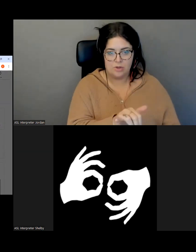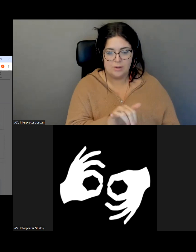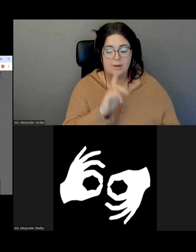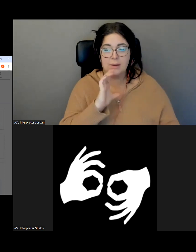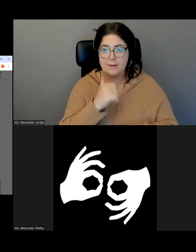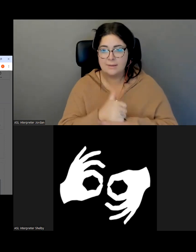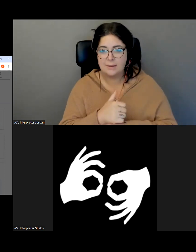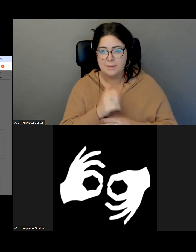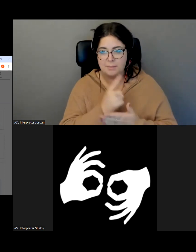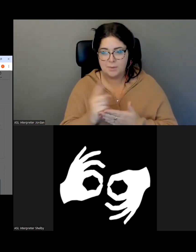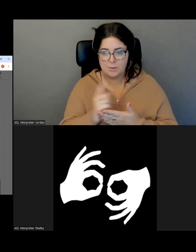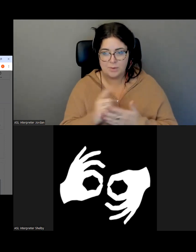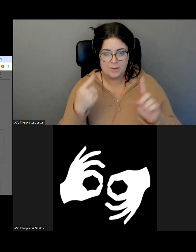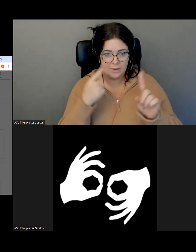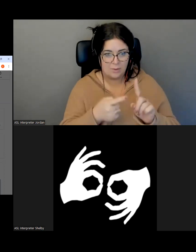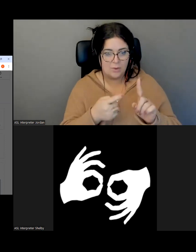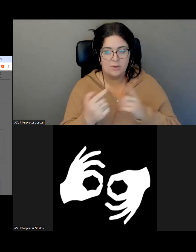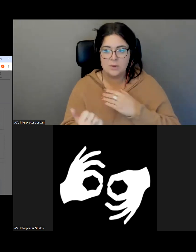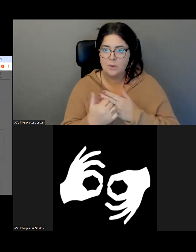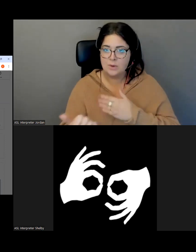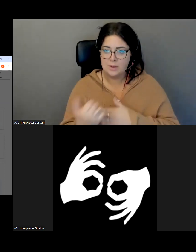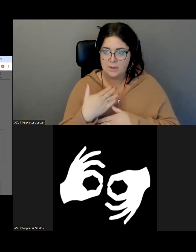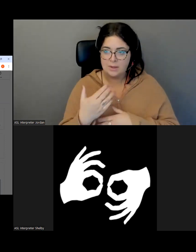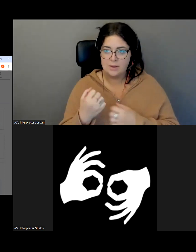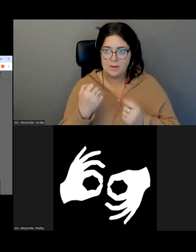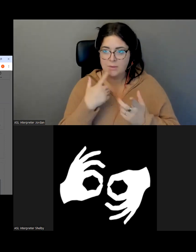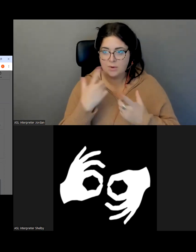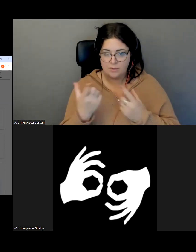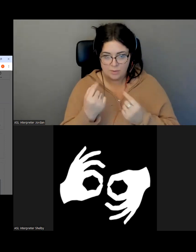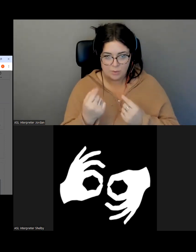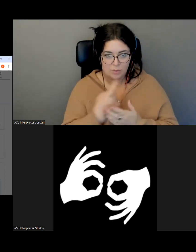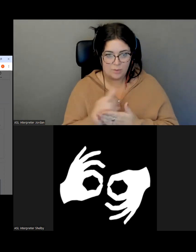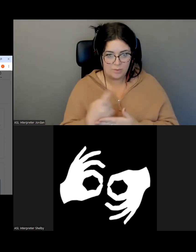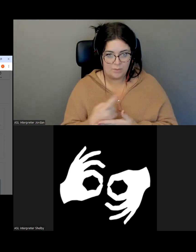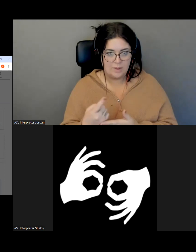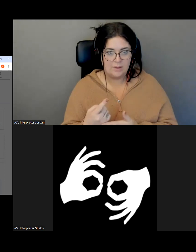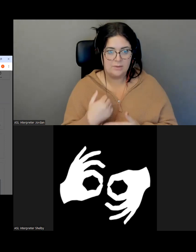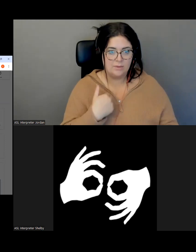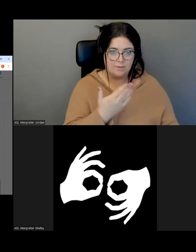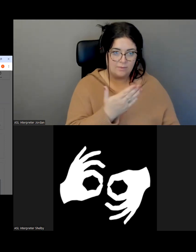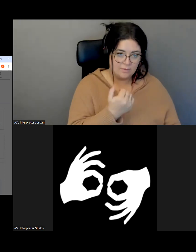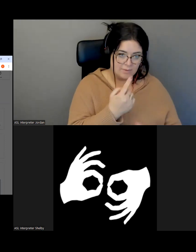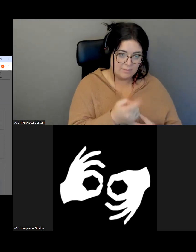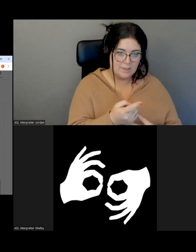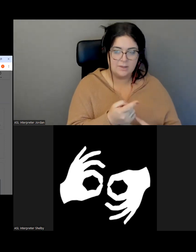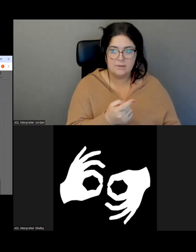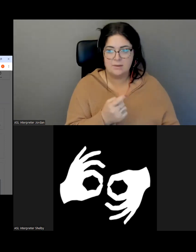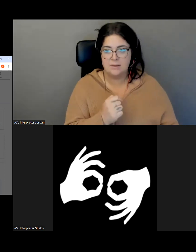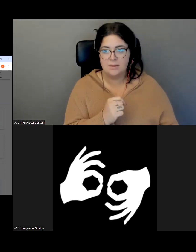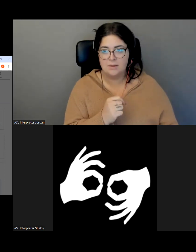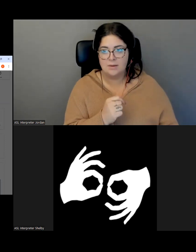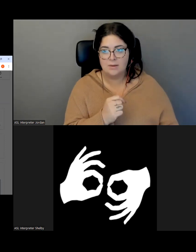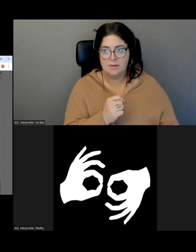me reminders of like how much I need to be doing a week. So I have 15 minutes set, so maybe I have a bit